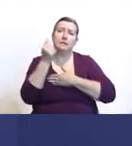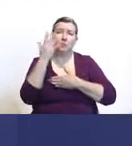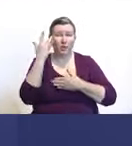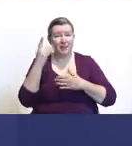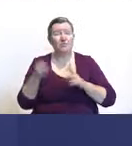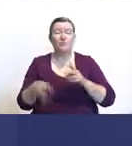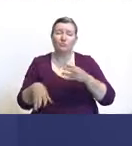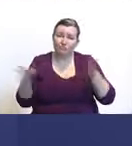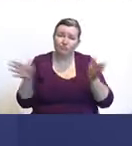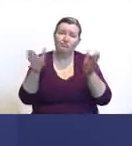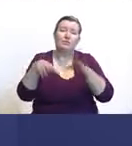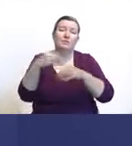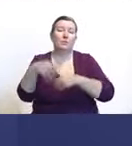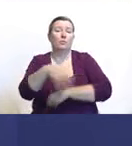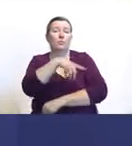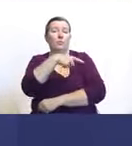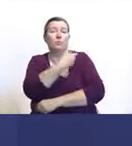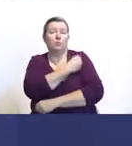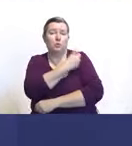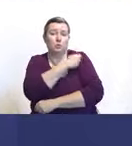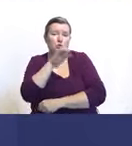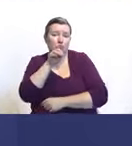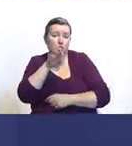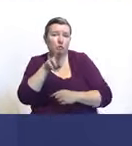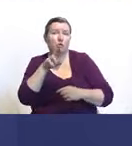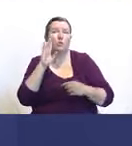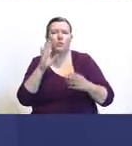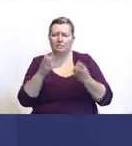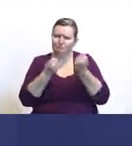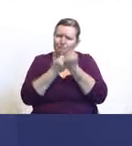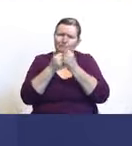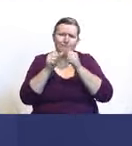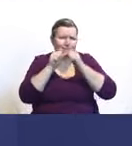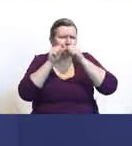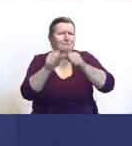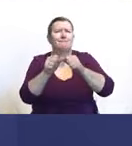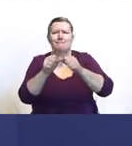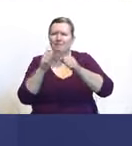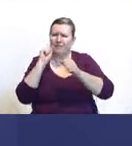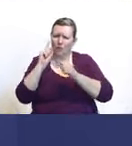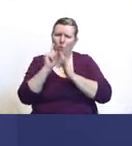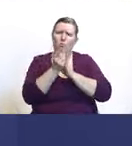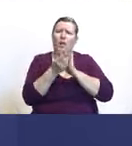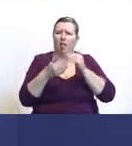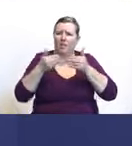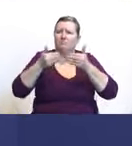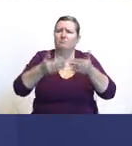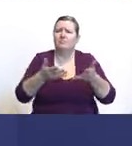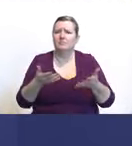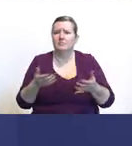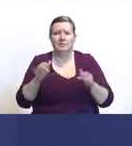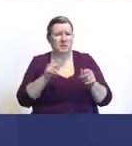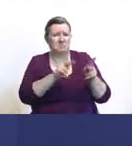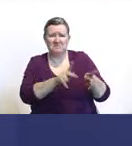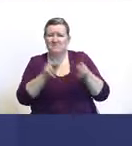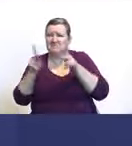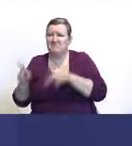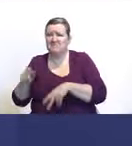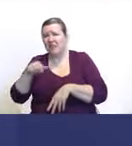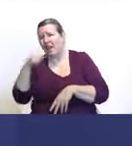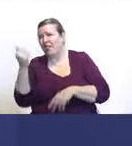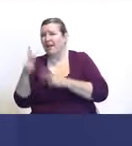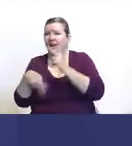see boosting for a while, similar to what we see with some other